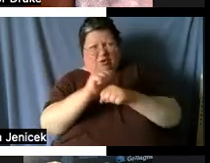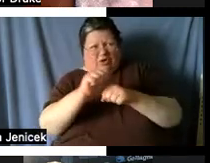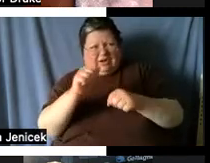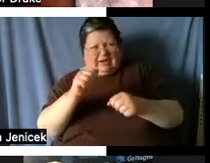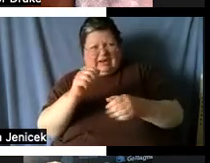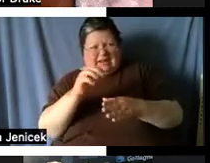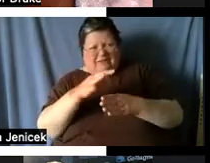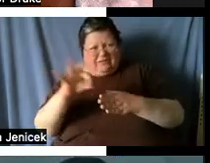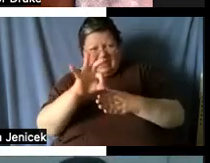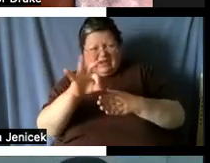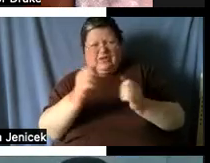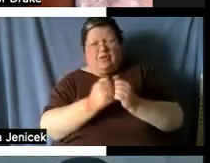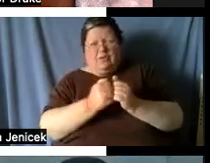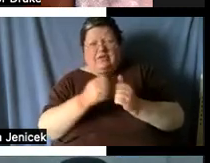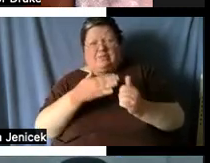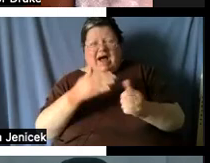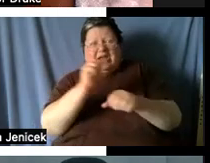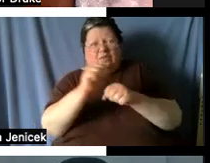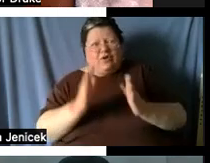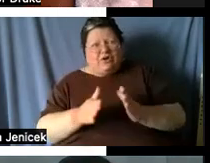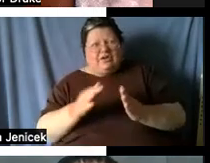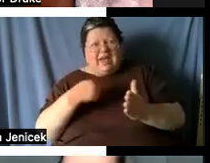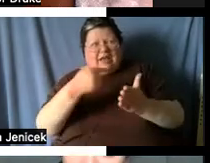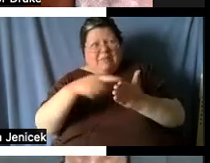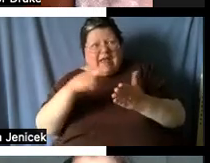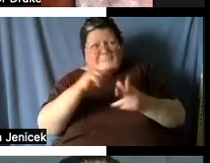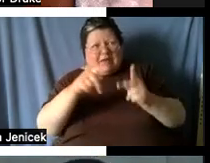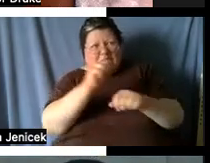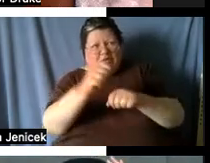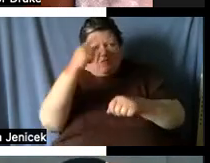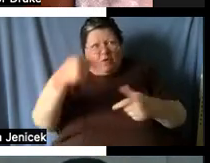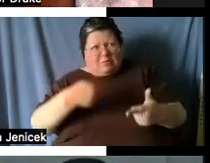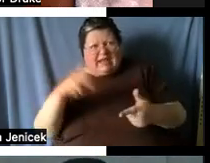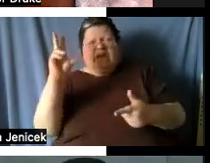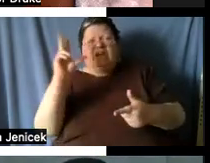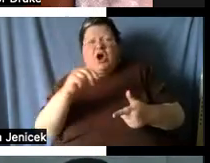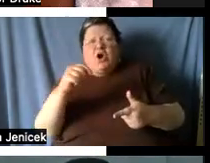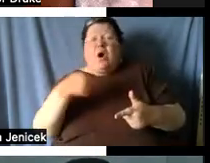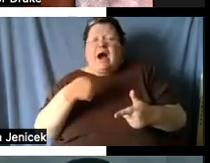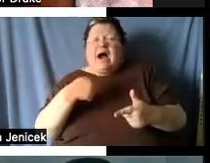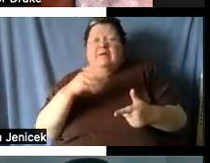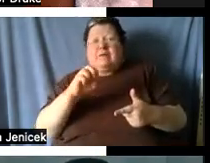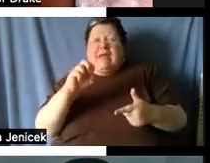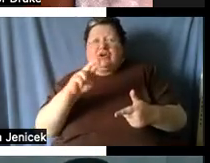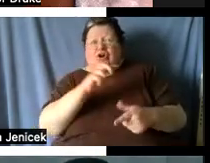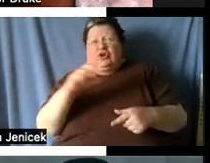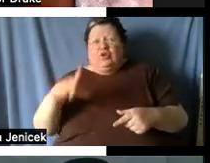with the people you used to pay to work in the farm fields? No, you're the manor lord. You're not going to do